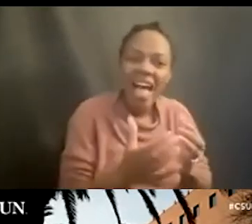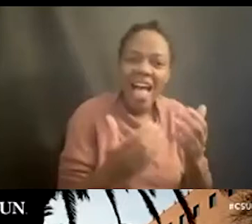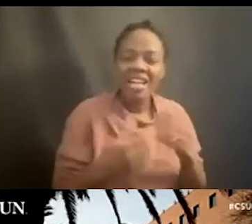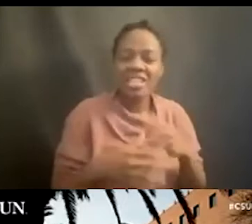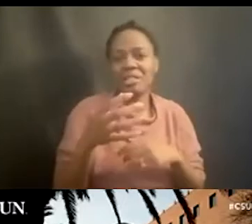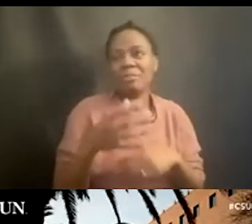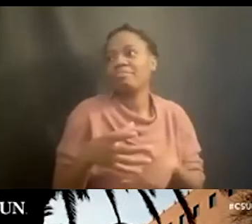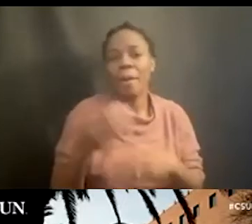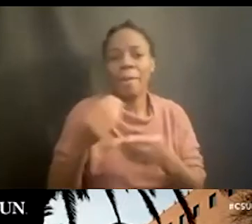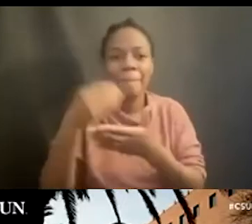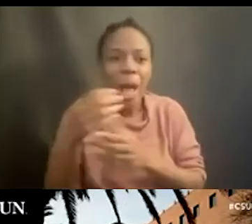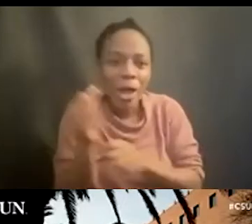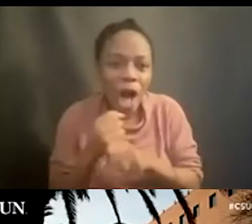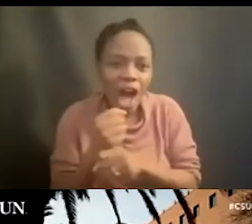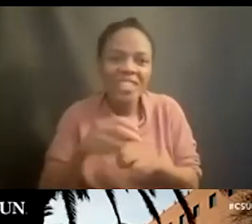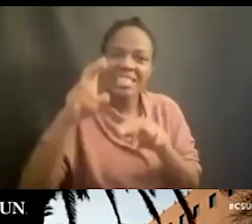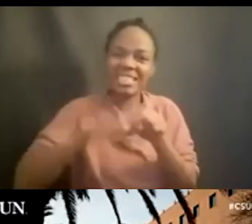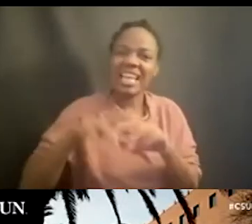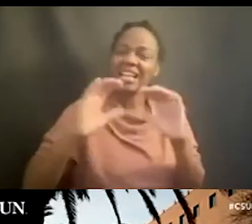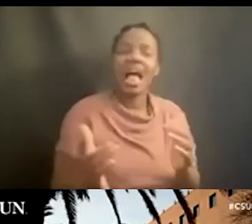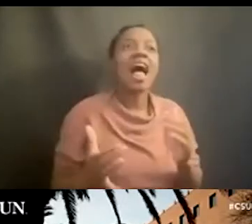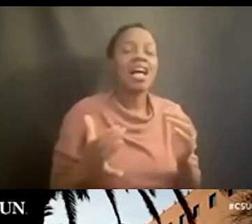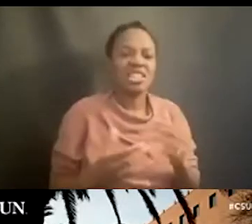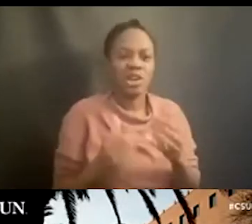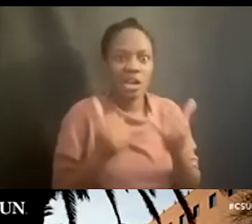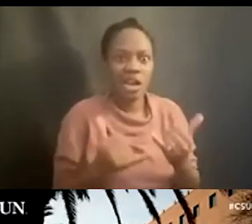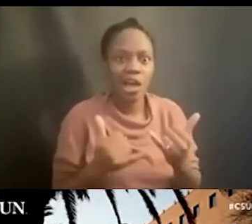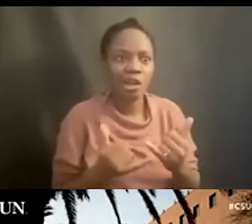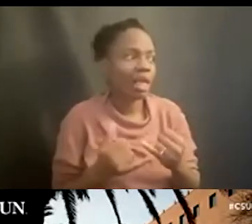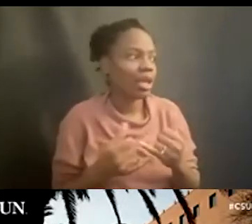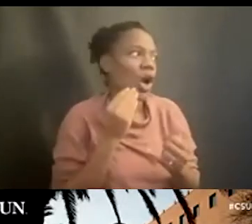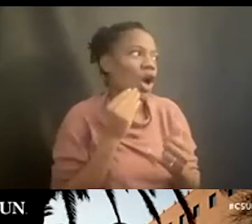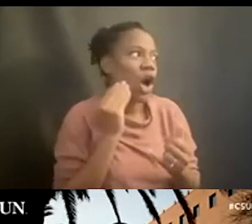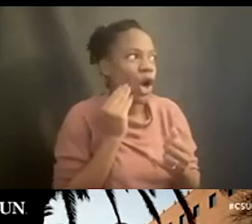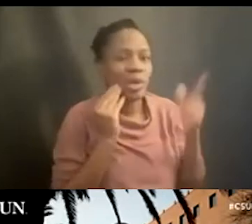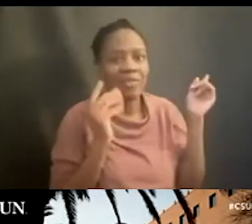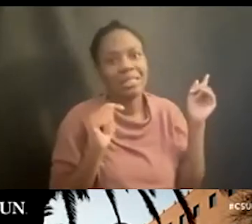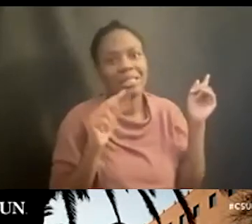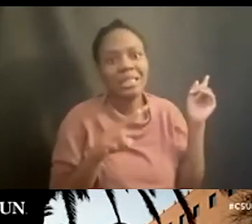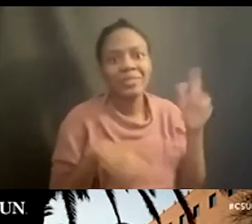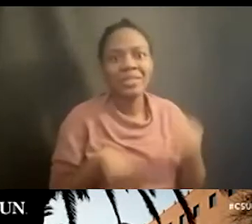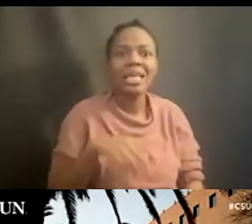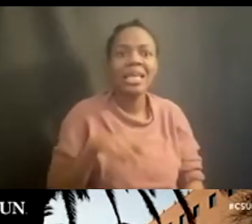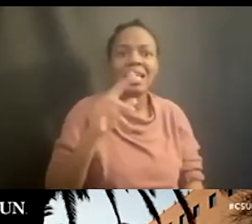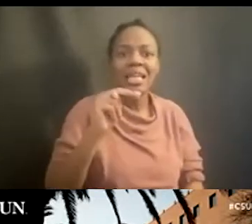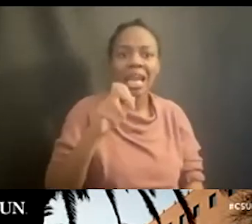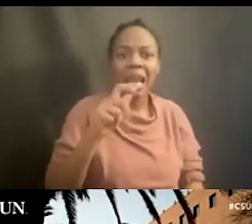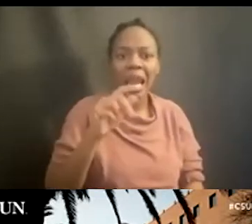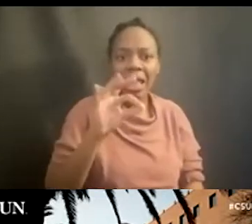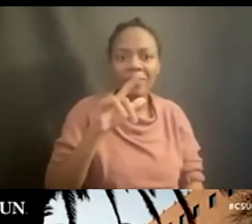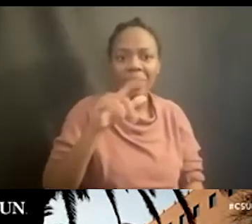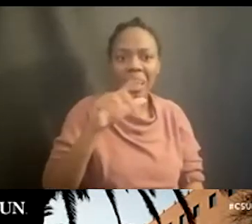You're more focused than being at home, and your TV's right there, your Netflix is in the background. It's so tempting. But I think